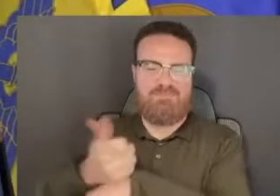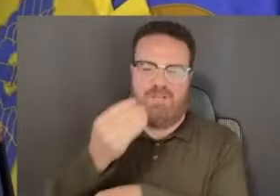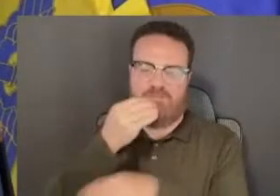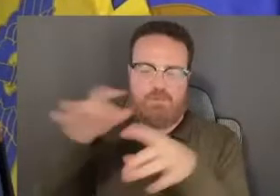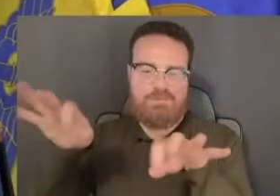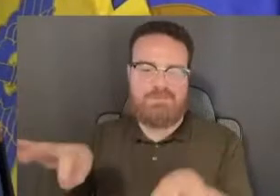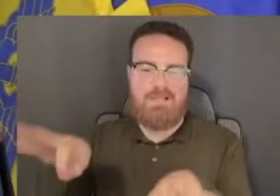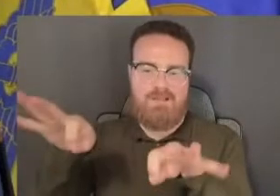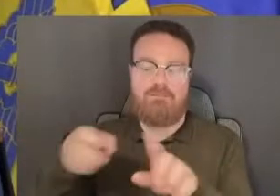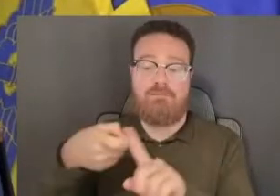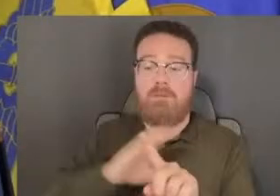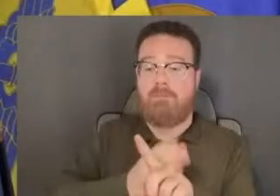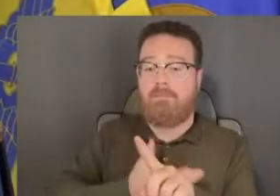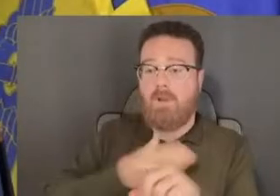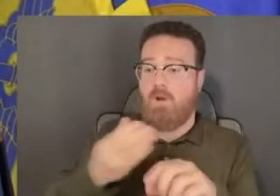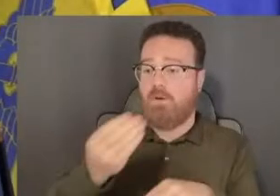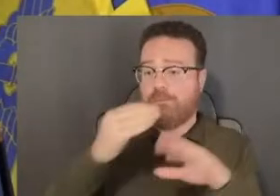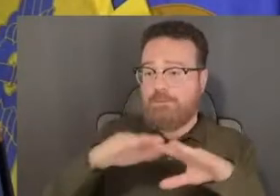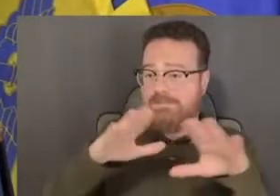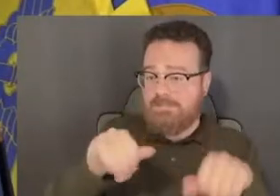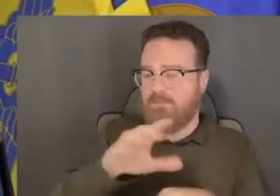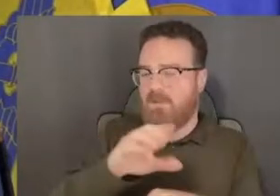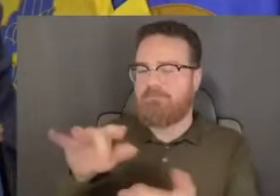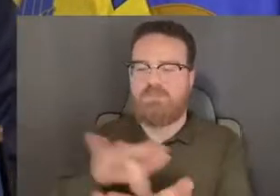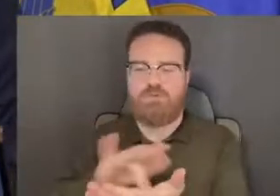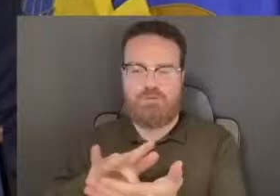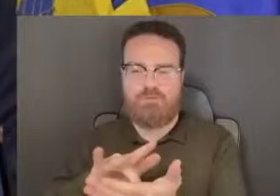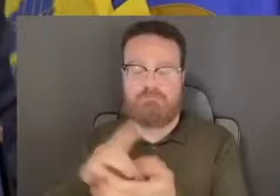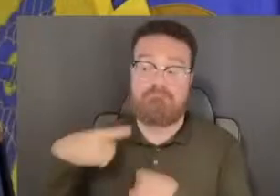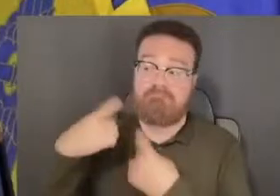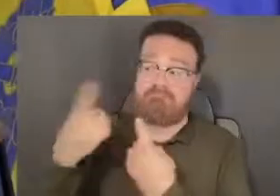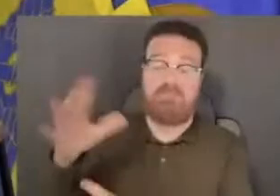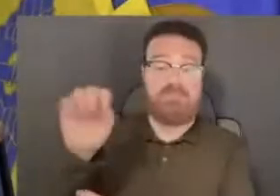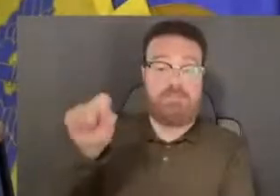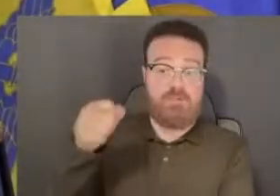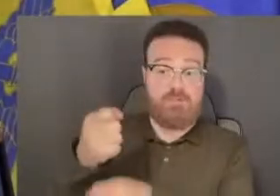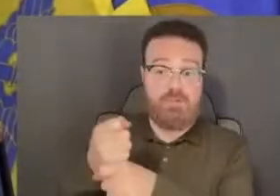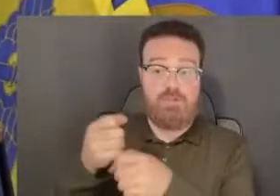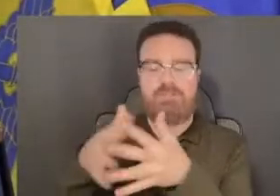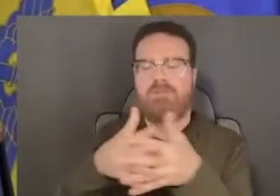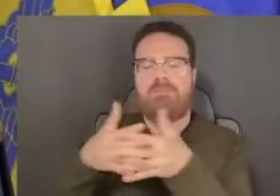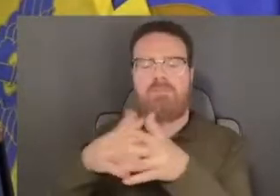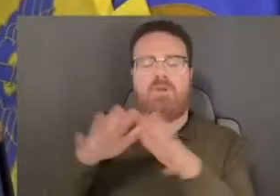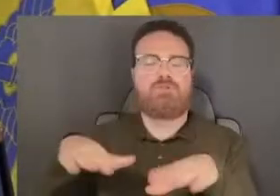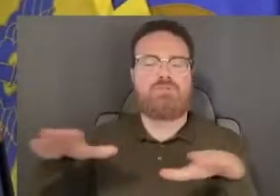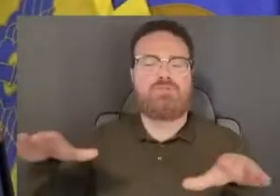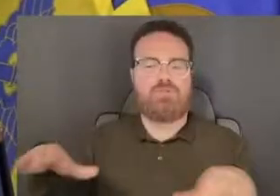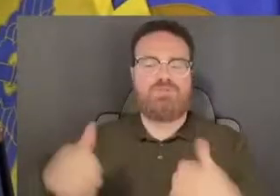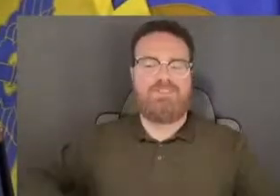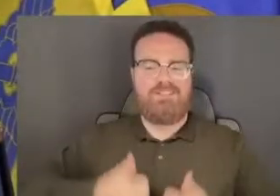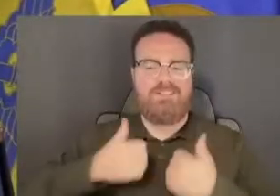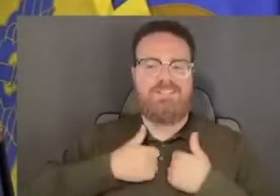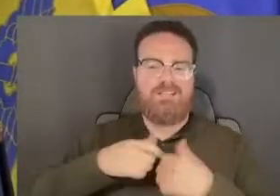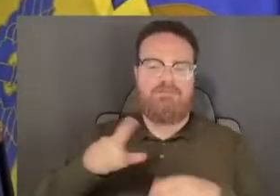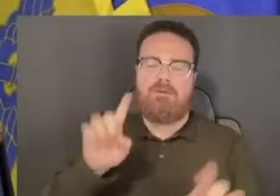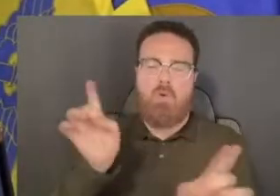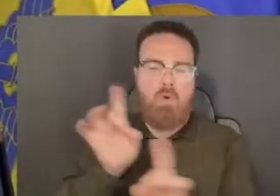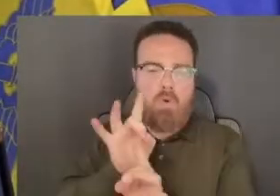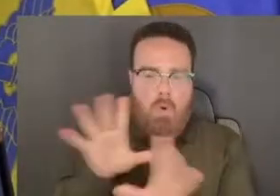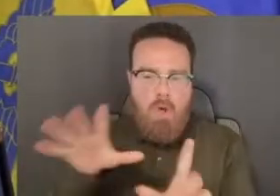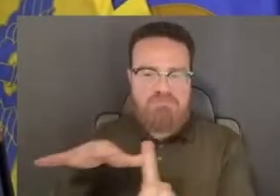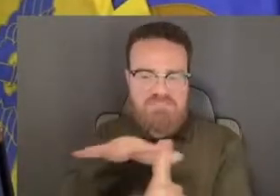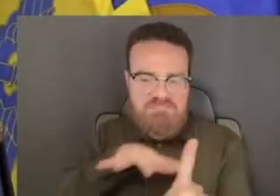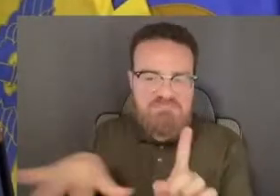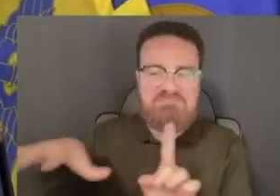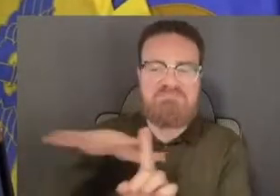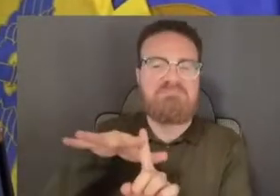medications. For the last 50 years, American children have increasingly been living in a toxic soup of synthetic